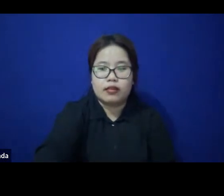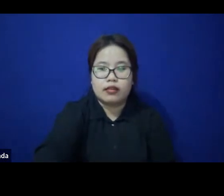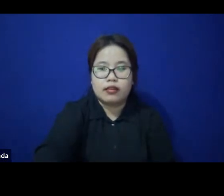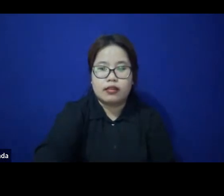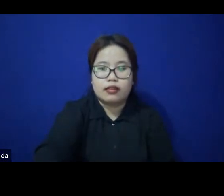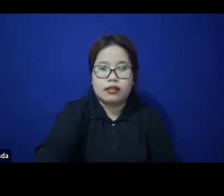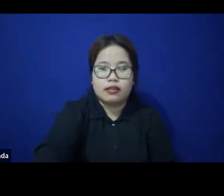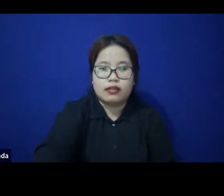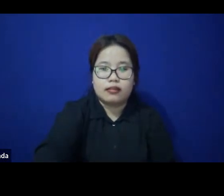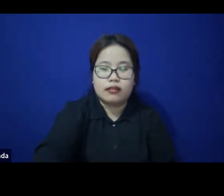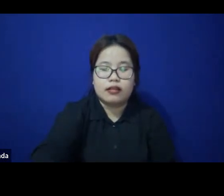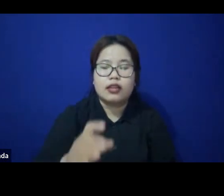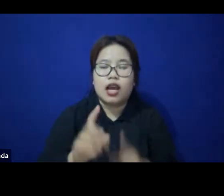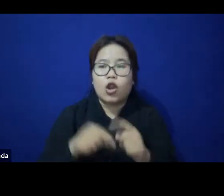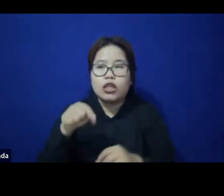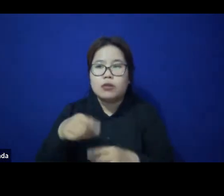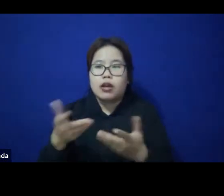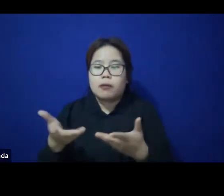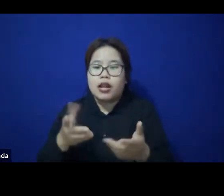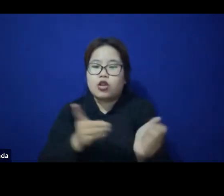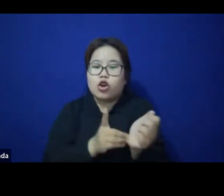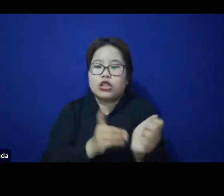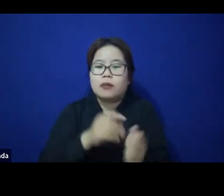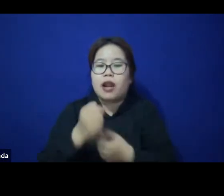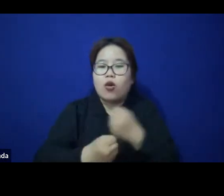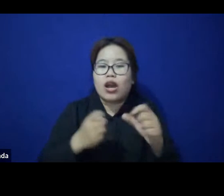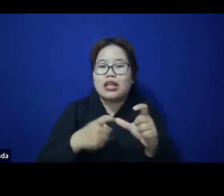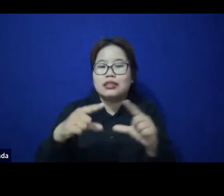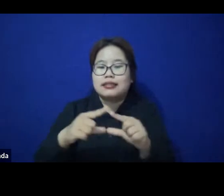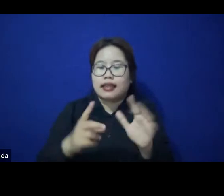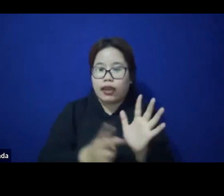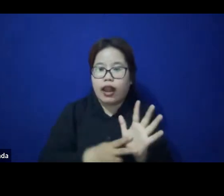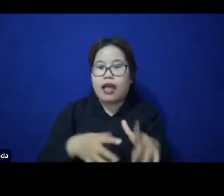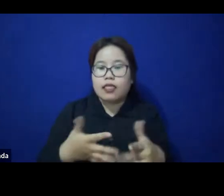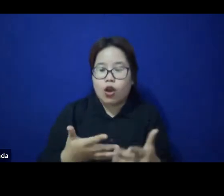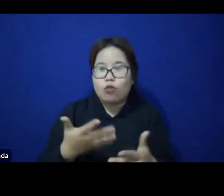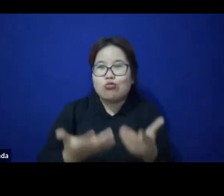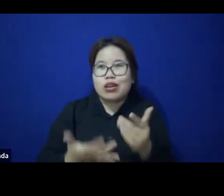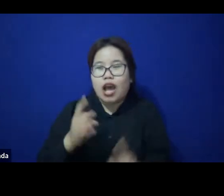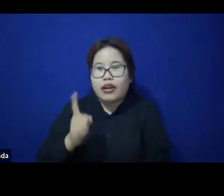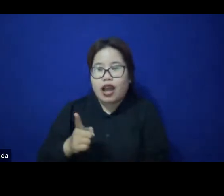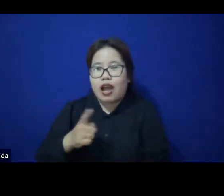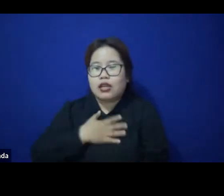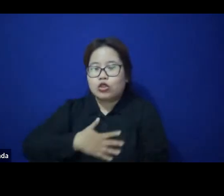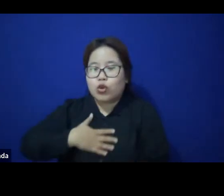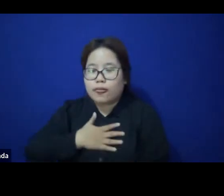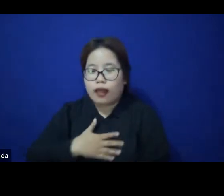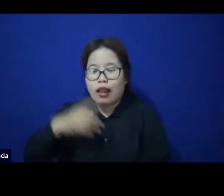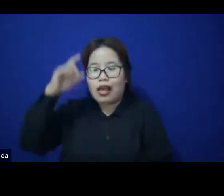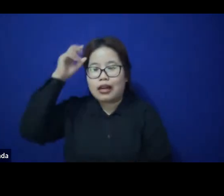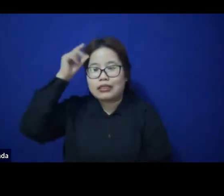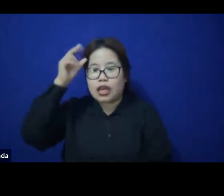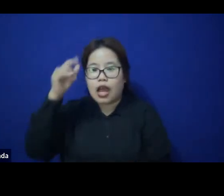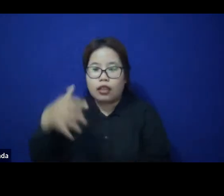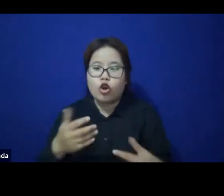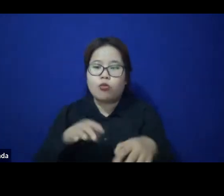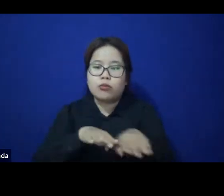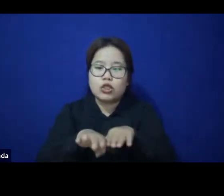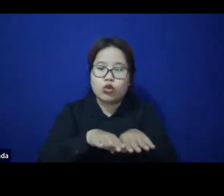an anesthetic, the difficulty in planning and tailoring a service around